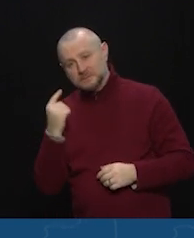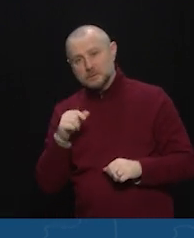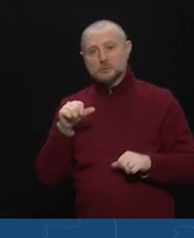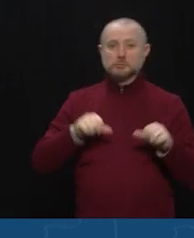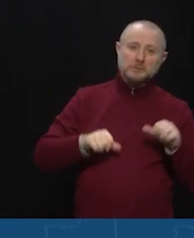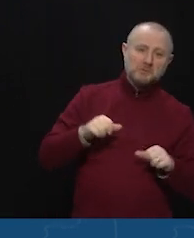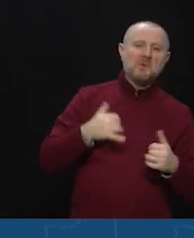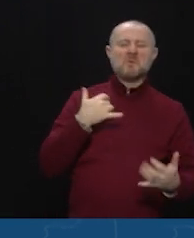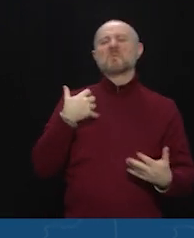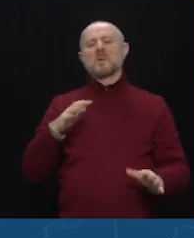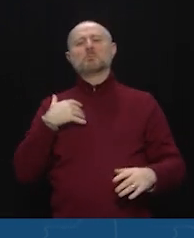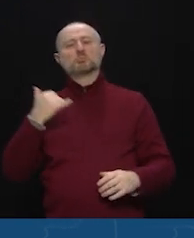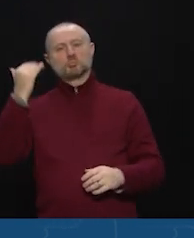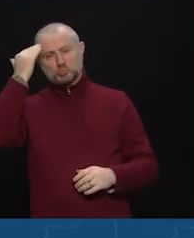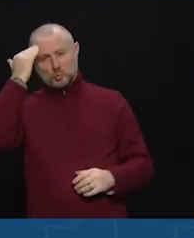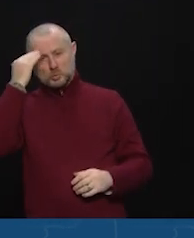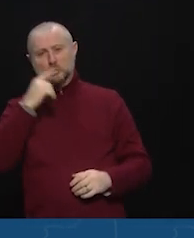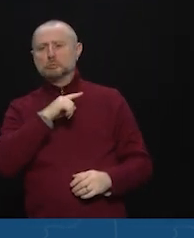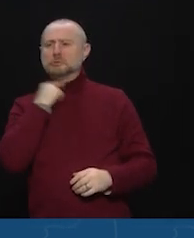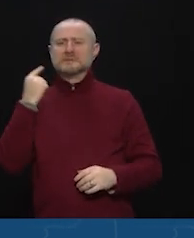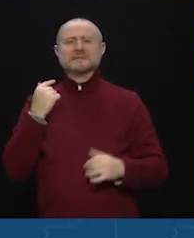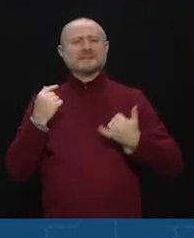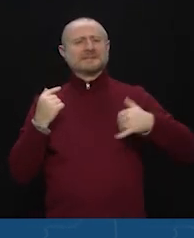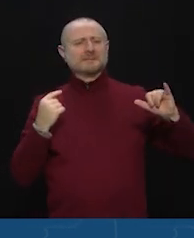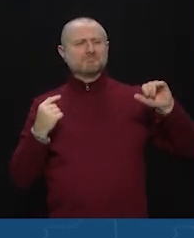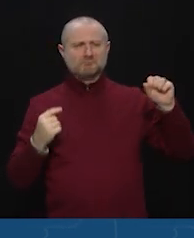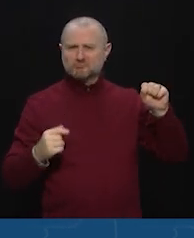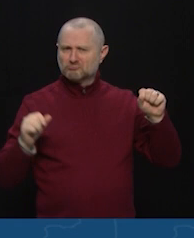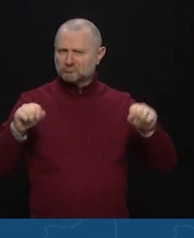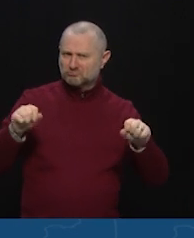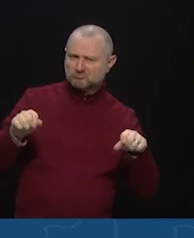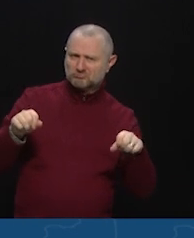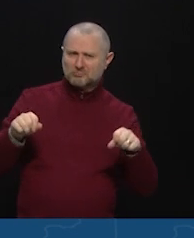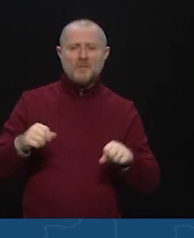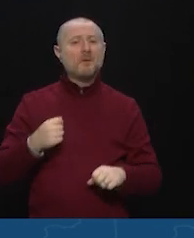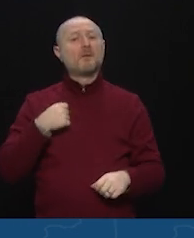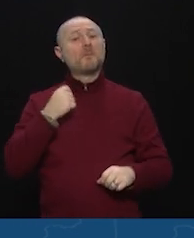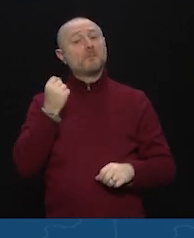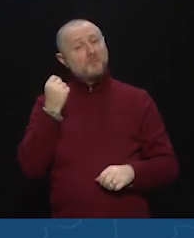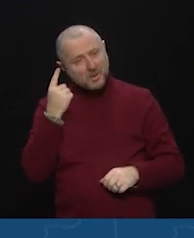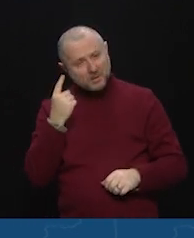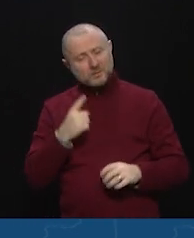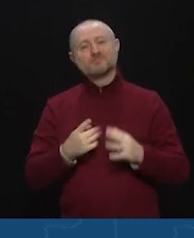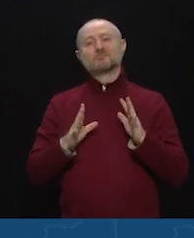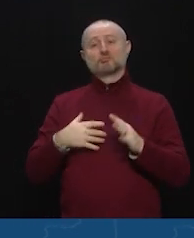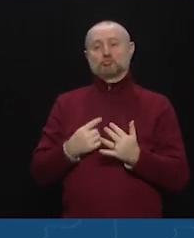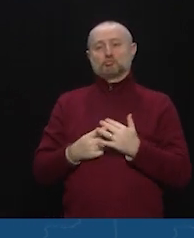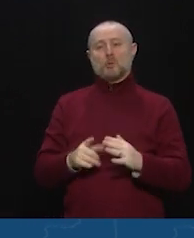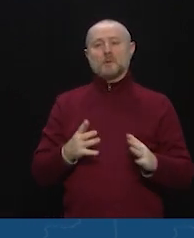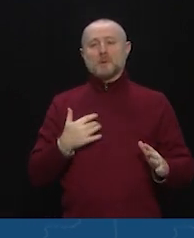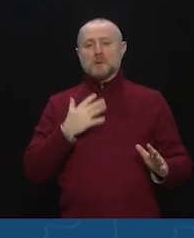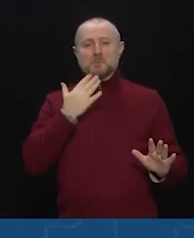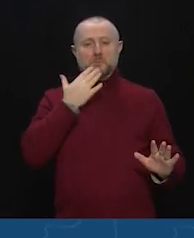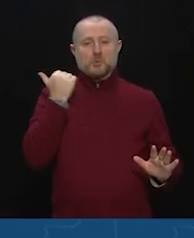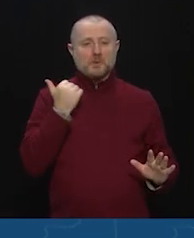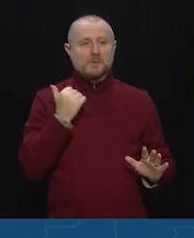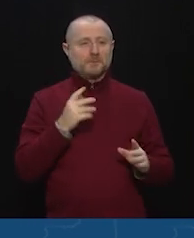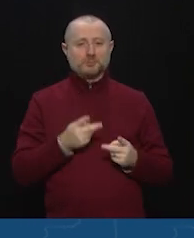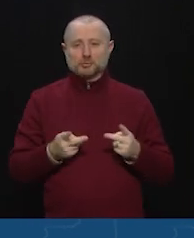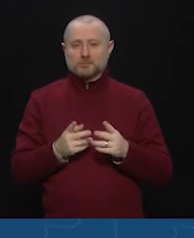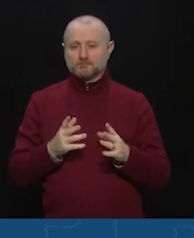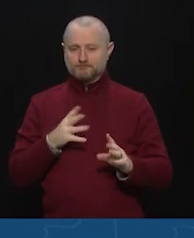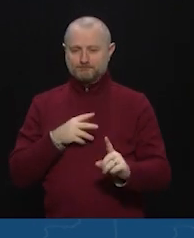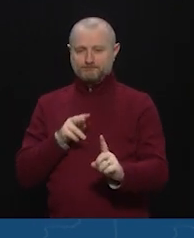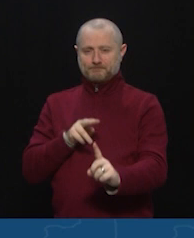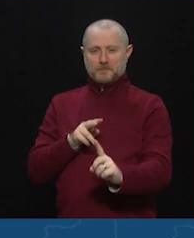There are still risks, but we start off in well-positioned from a budgetary perspective.